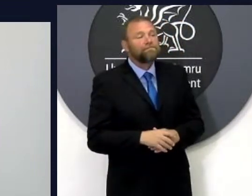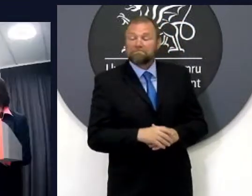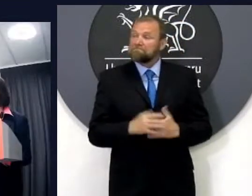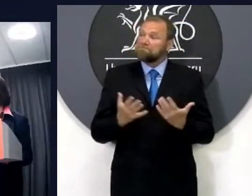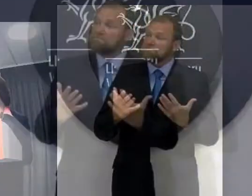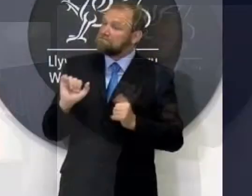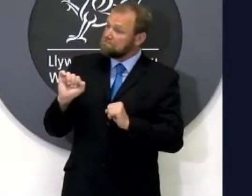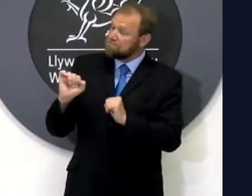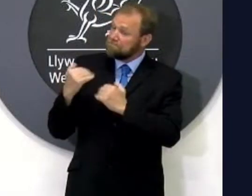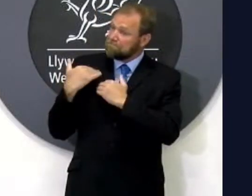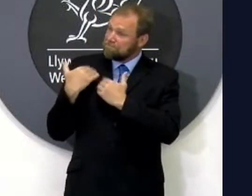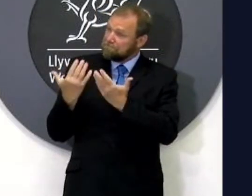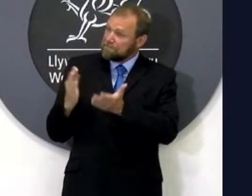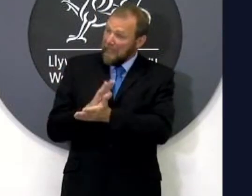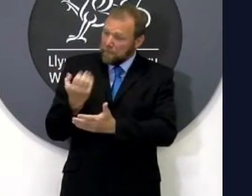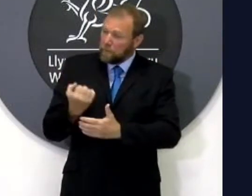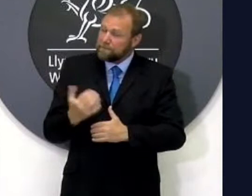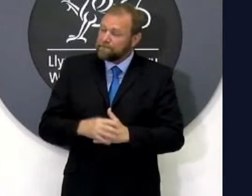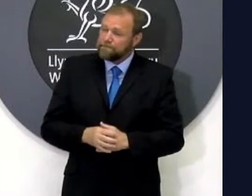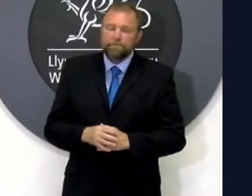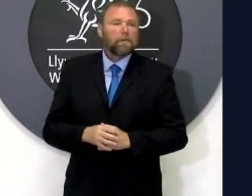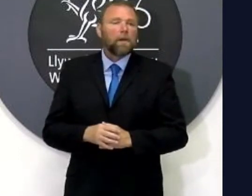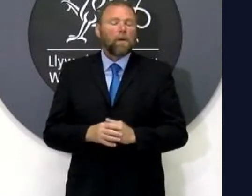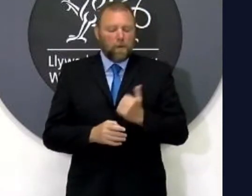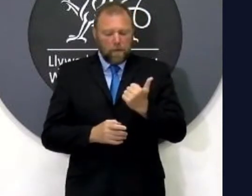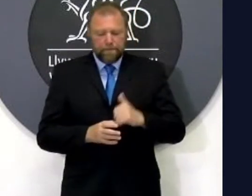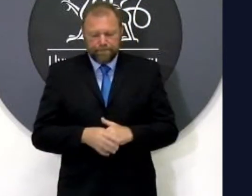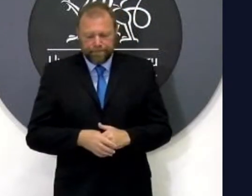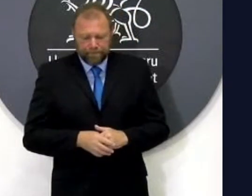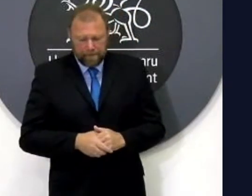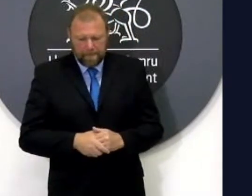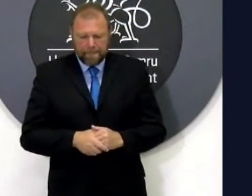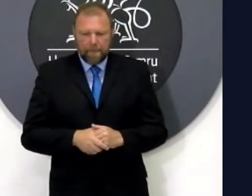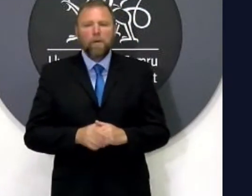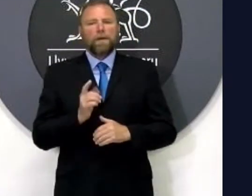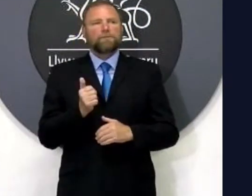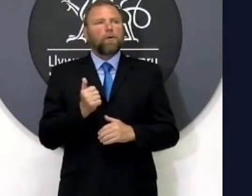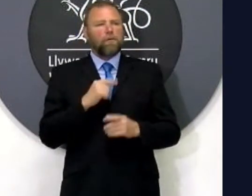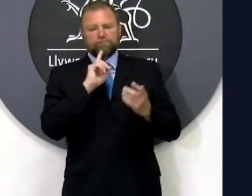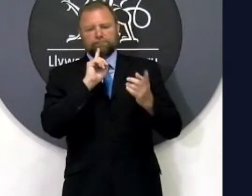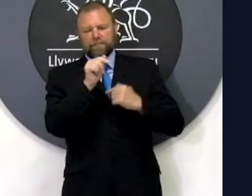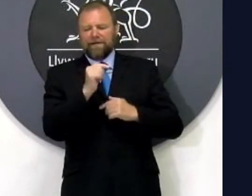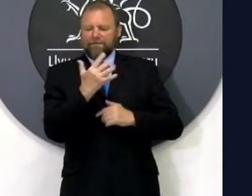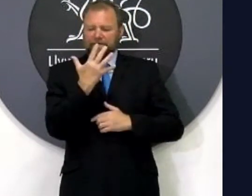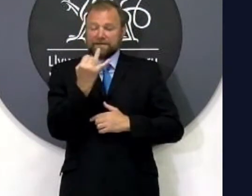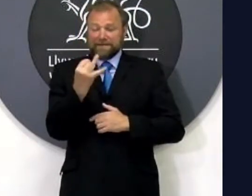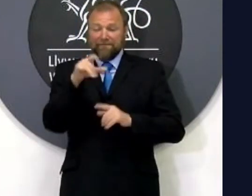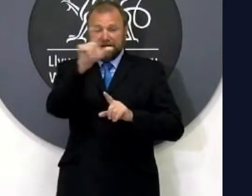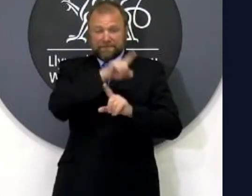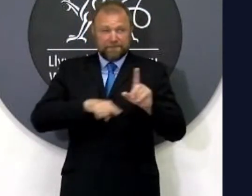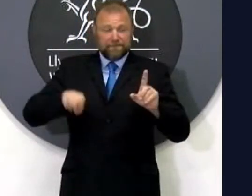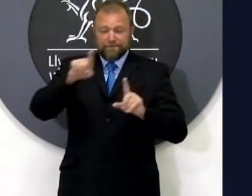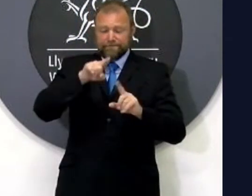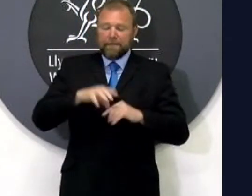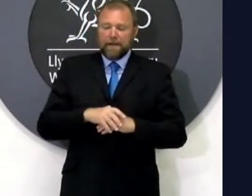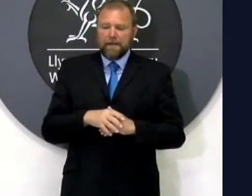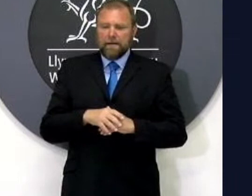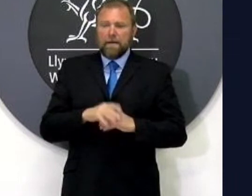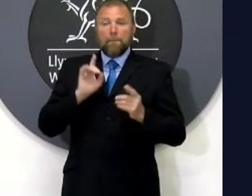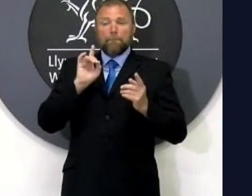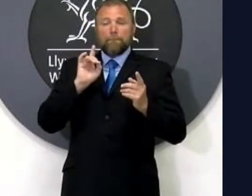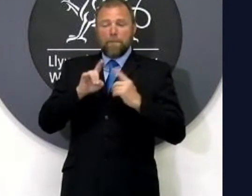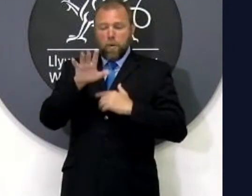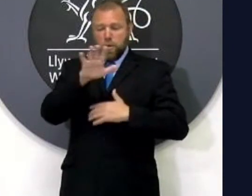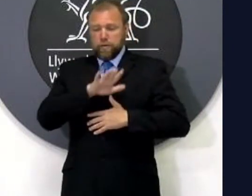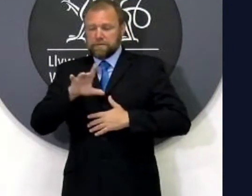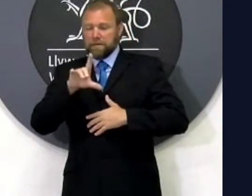Again, Frank, are you happy to take that? Yeah, of course, yeah. So of those 57, the majority at the moment are in Cardiff and